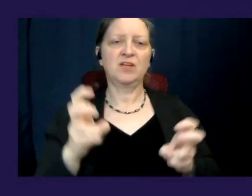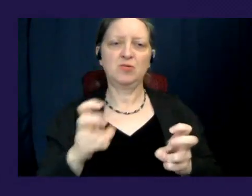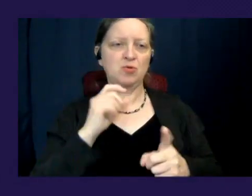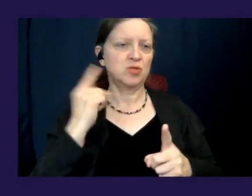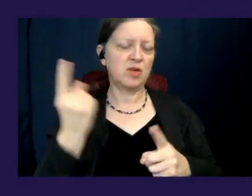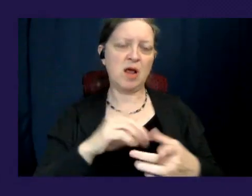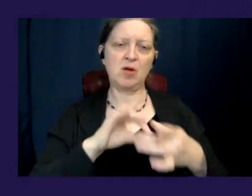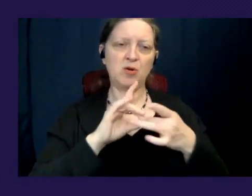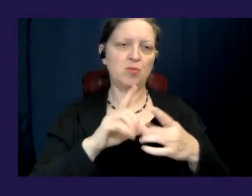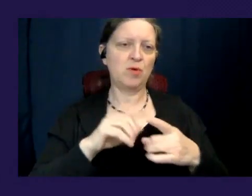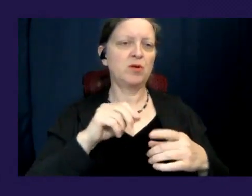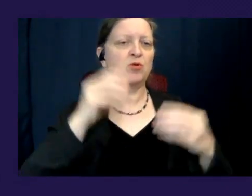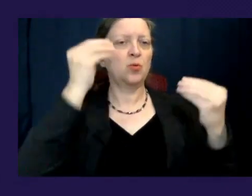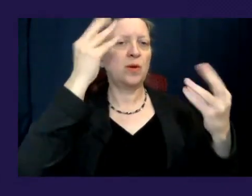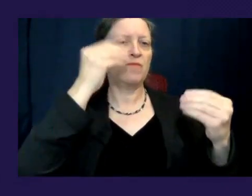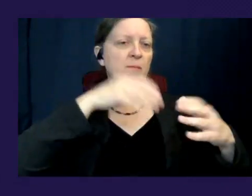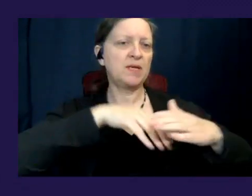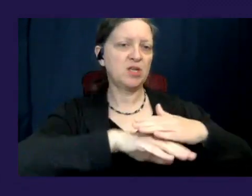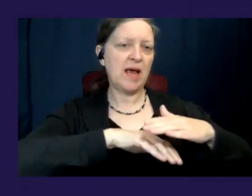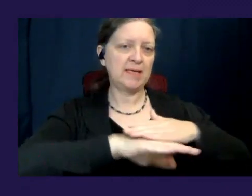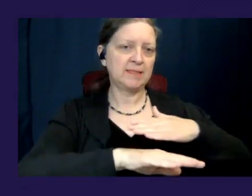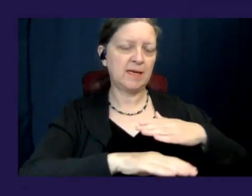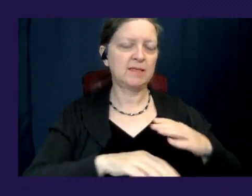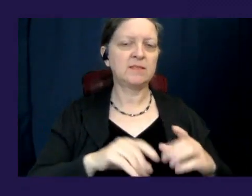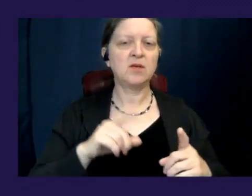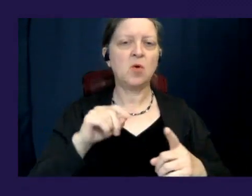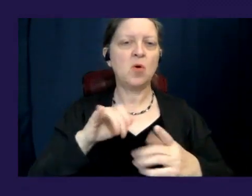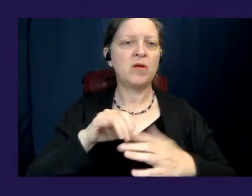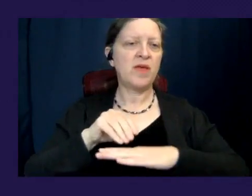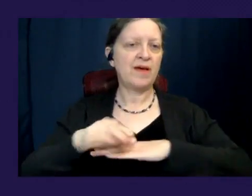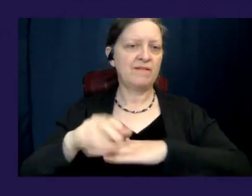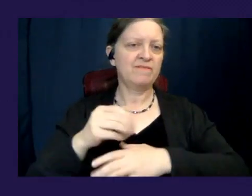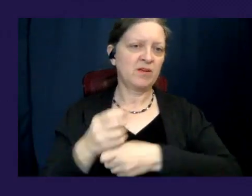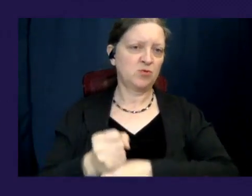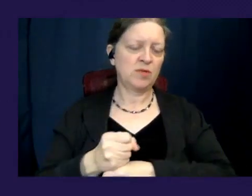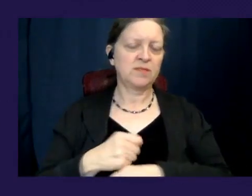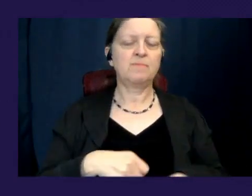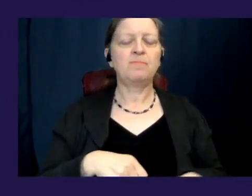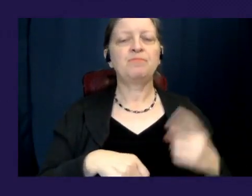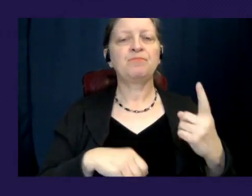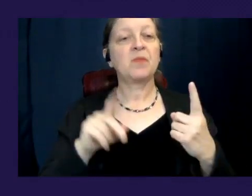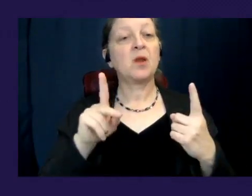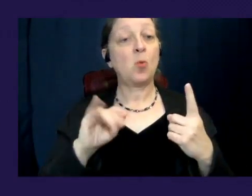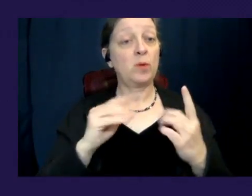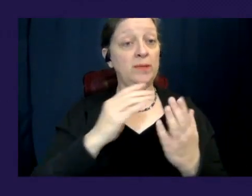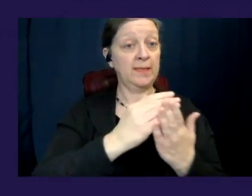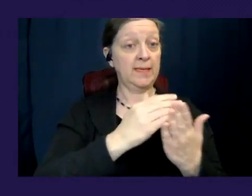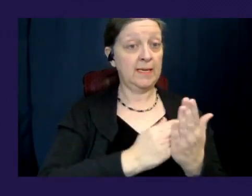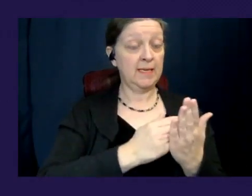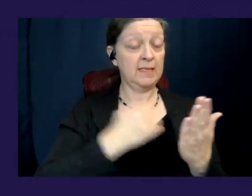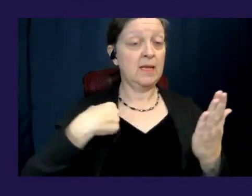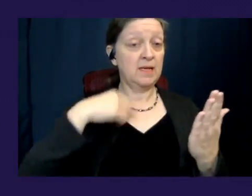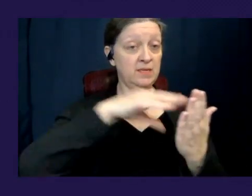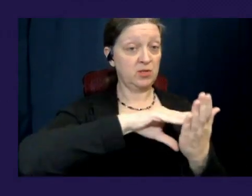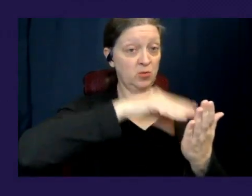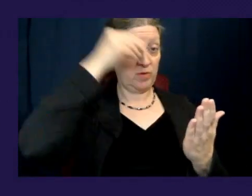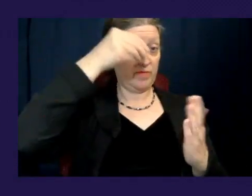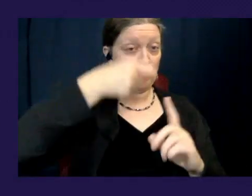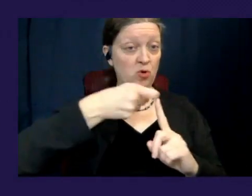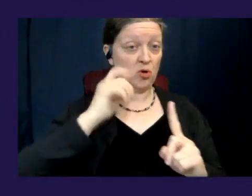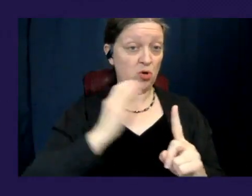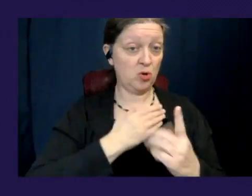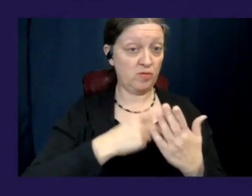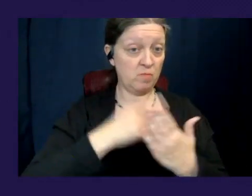to information or that affect trust. One of the key lessons that we've had from our project is that